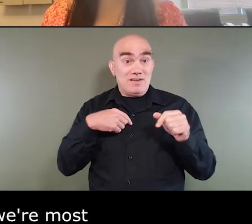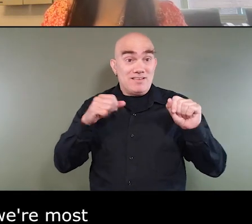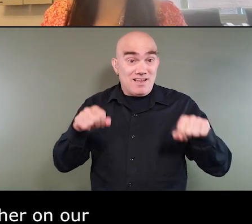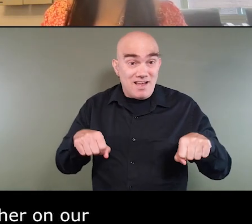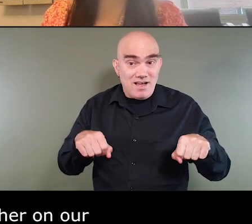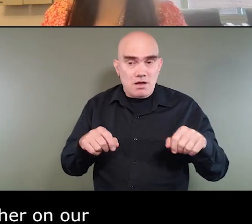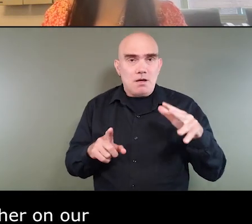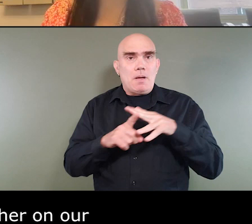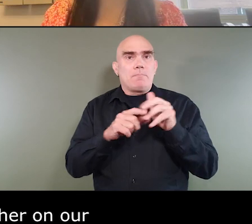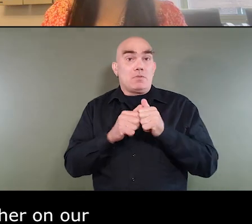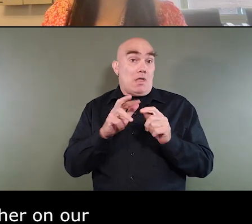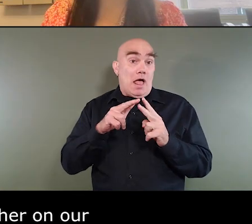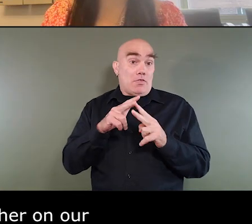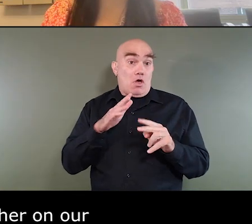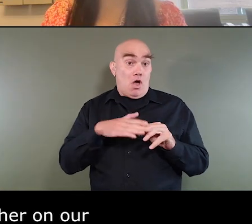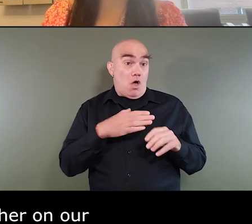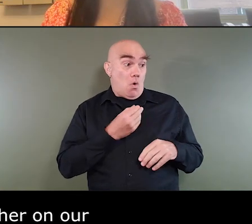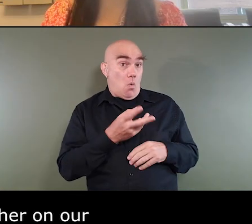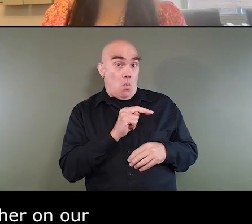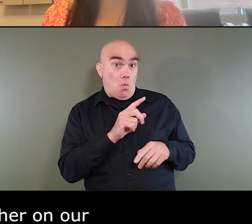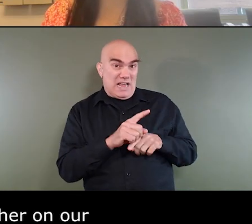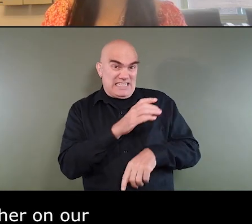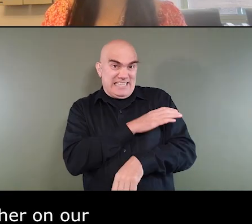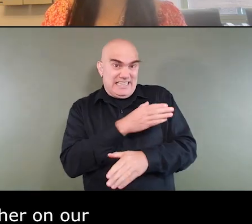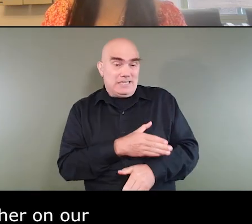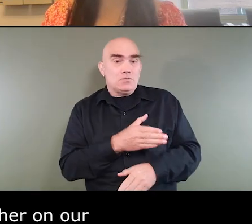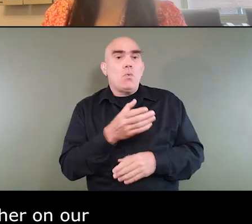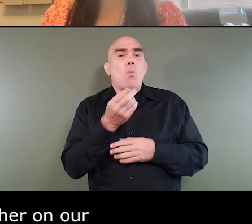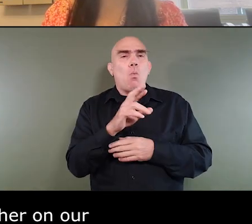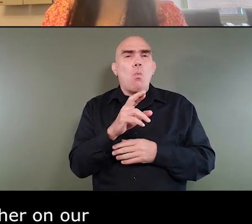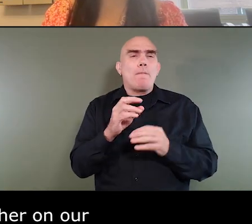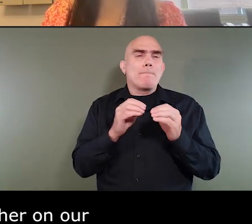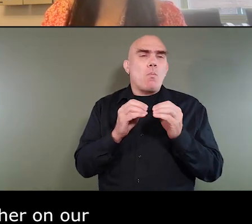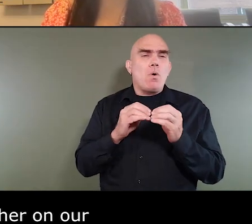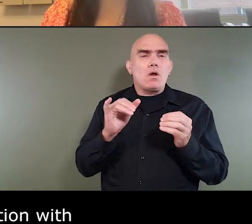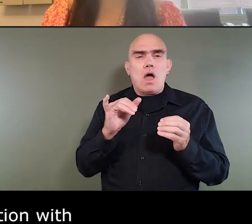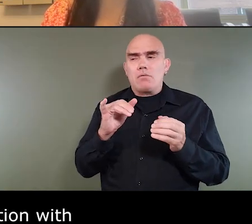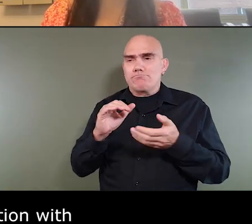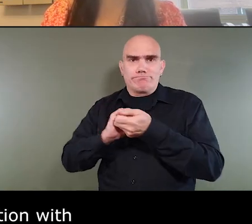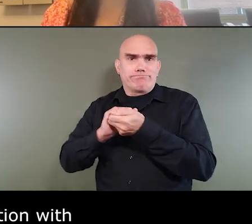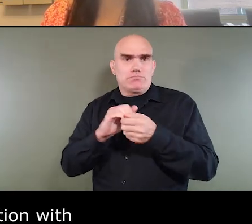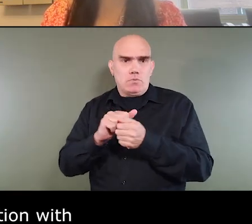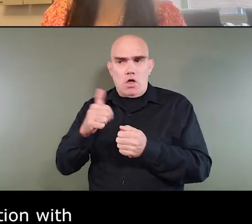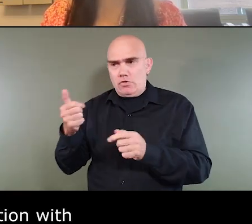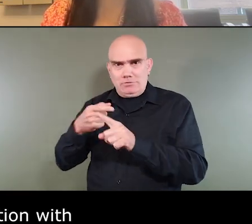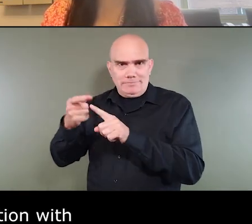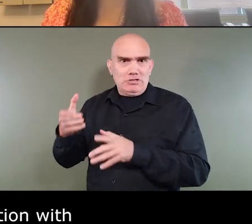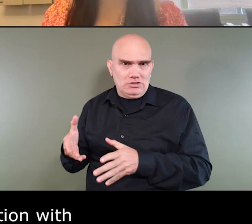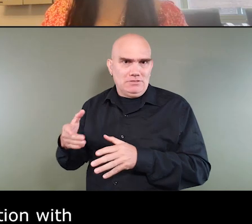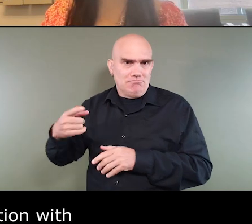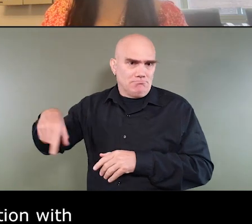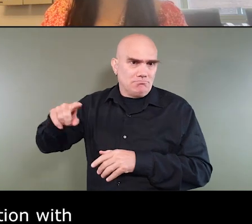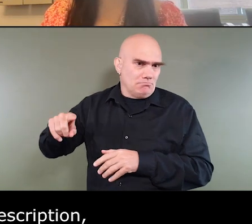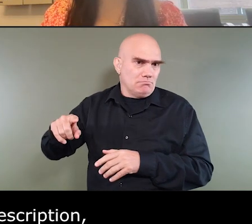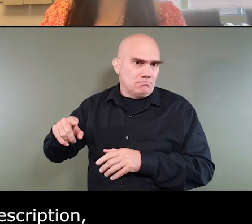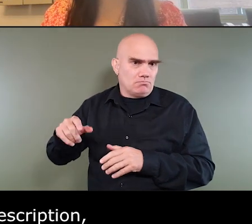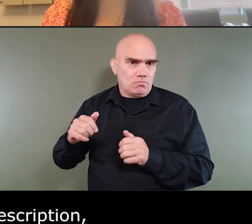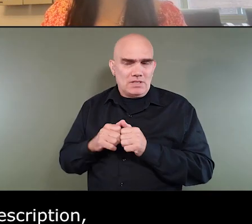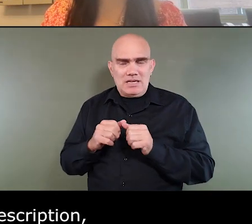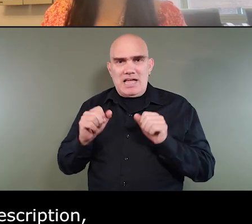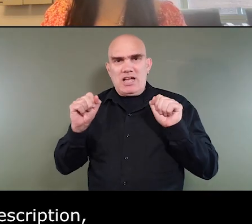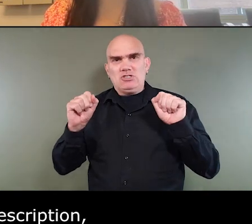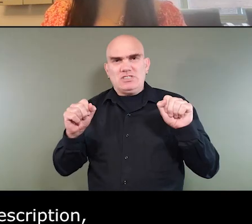we're able to come up with, either on our own as clinicians or more likely in collaboration with some of our other specialists, with